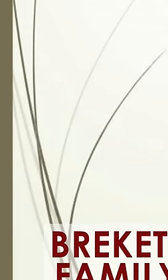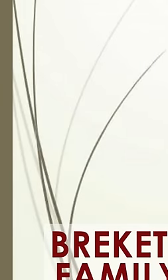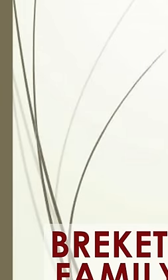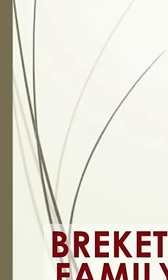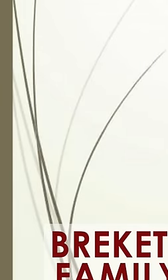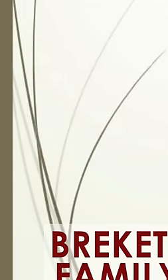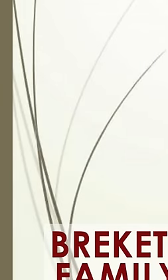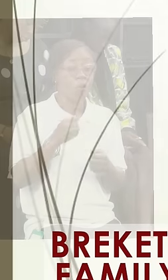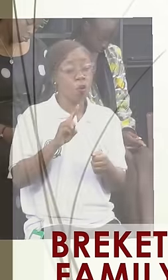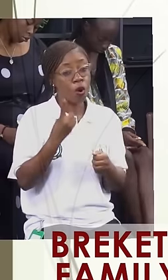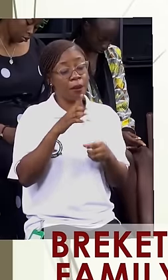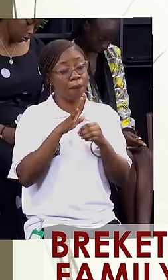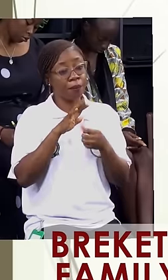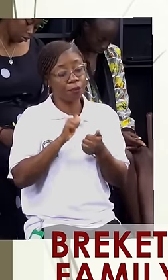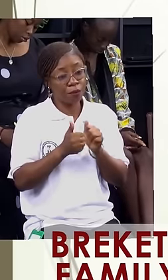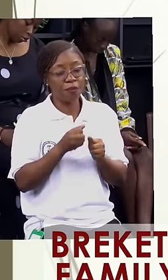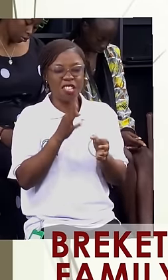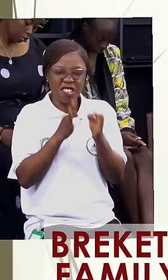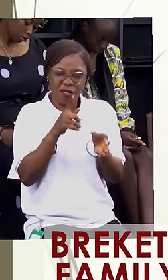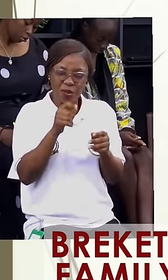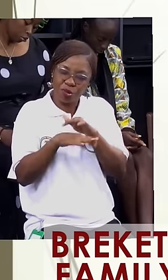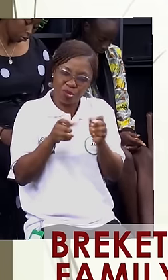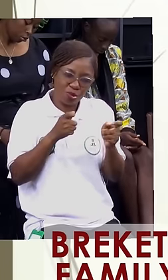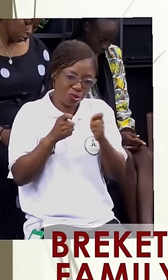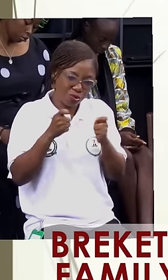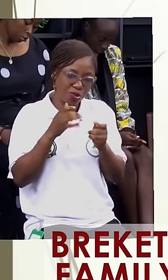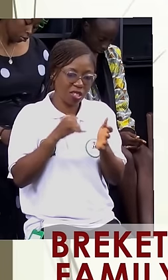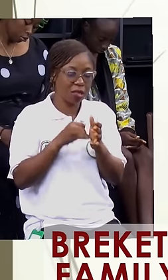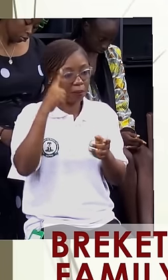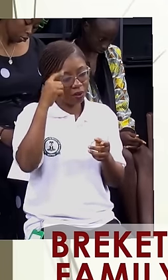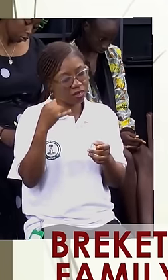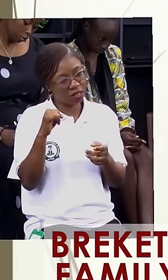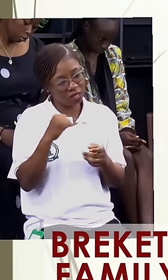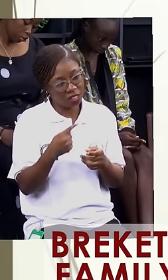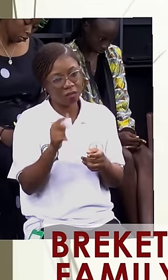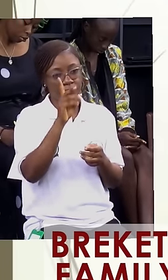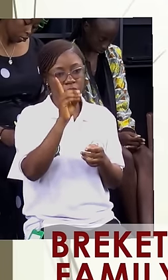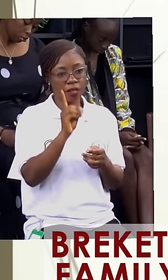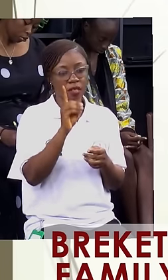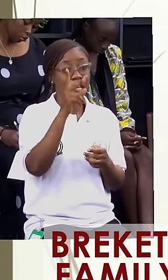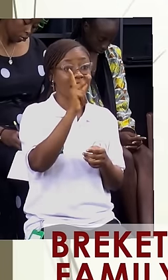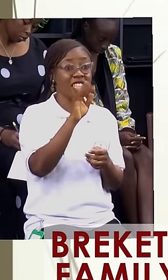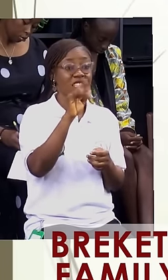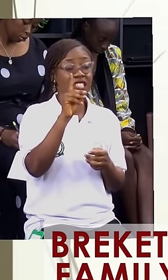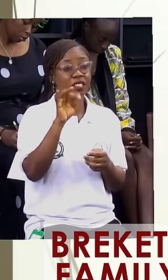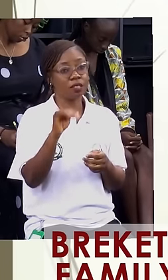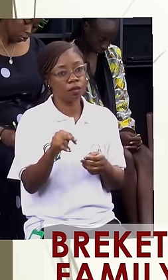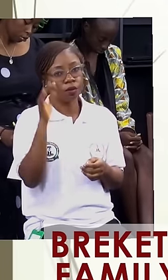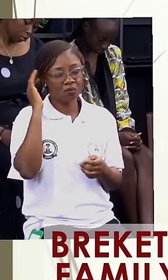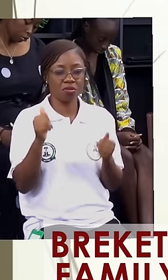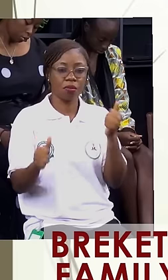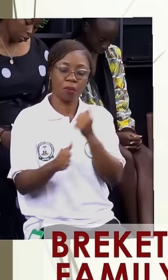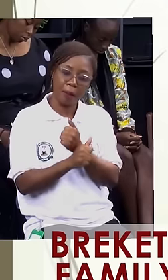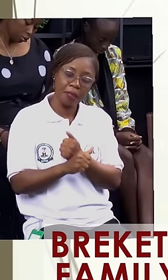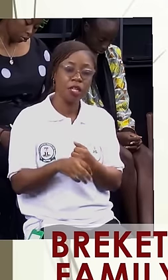problem if you are not controlling it, because the kidneys will soon be damaged. If you have diabetes, it is not a problem. It